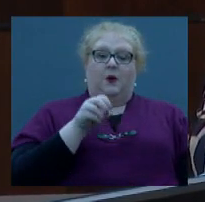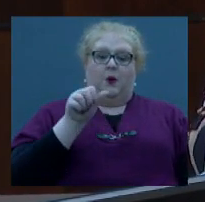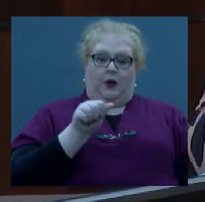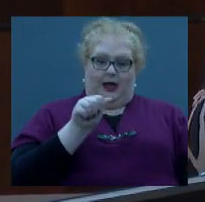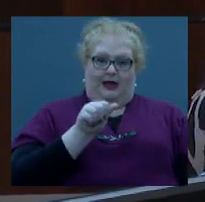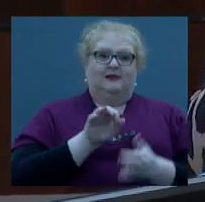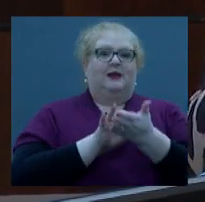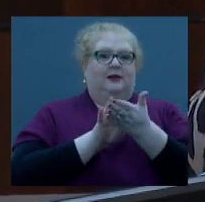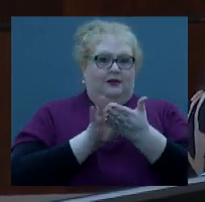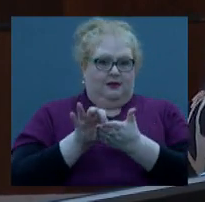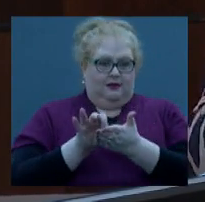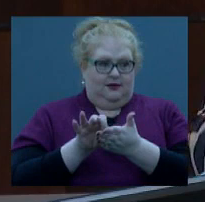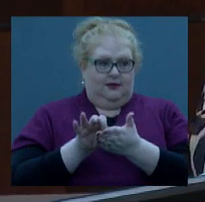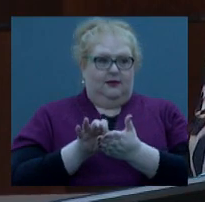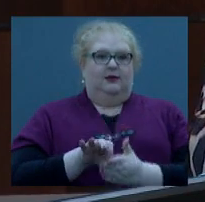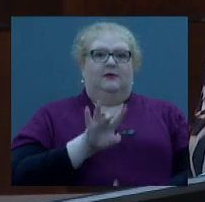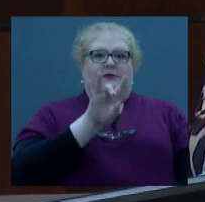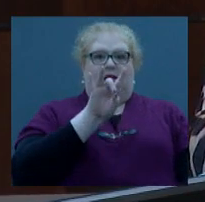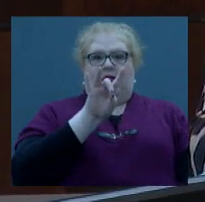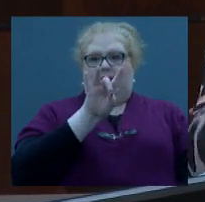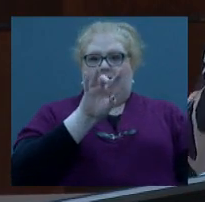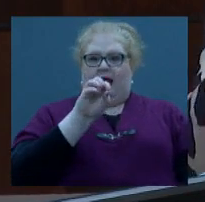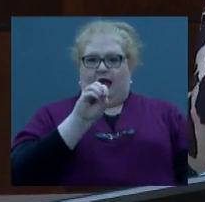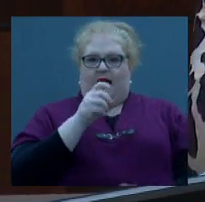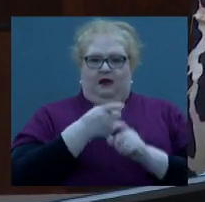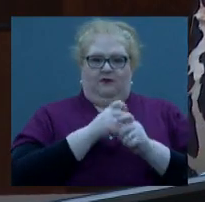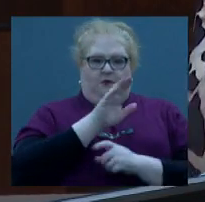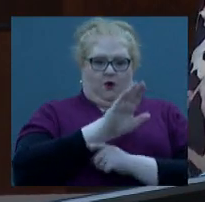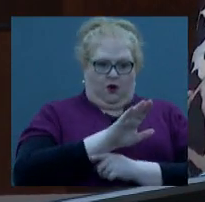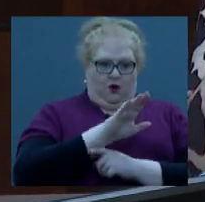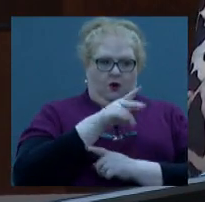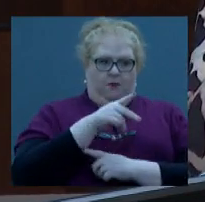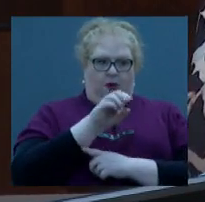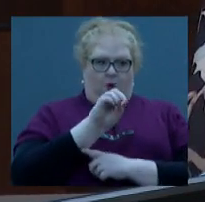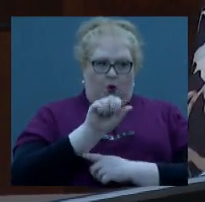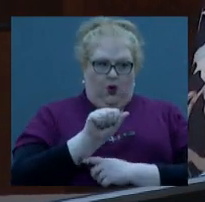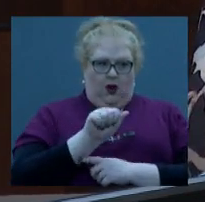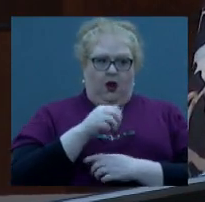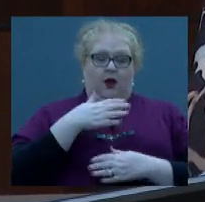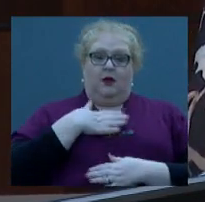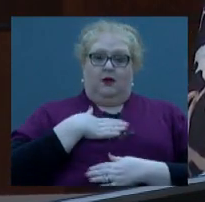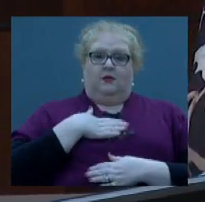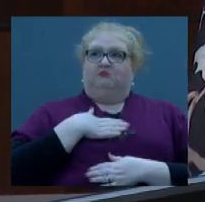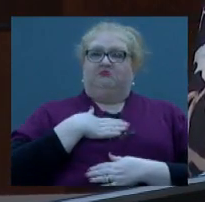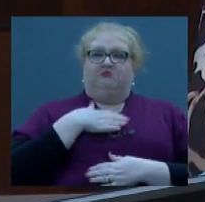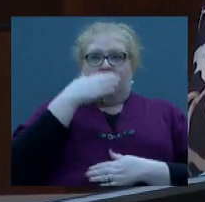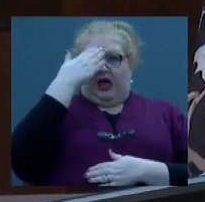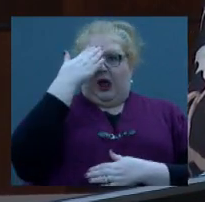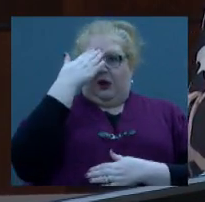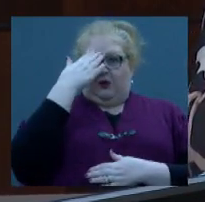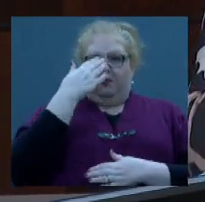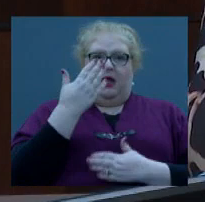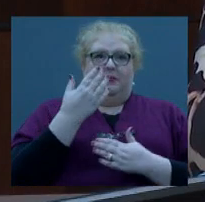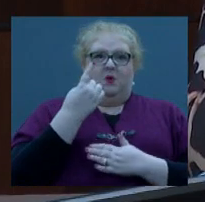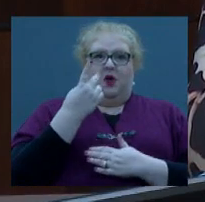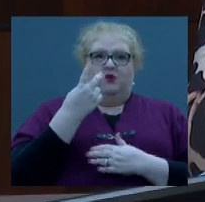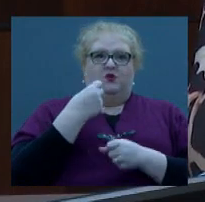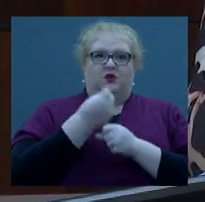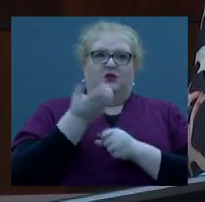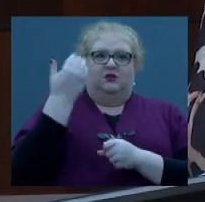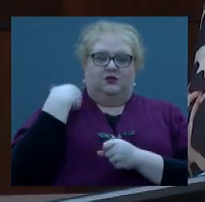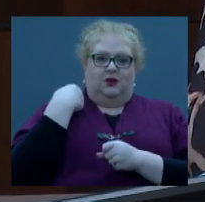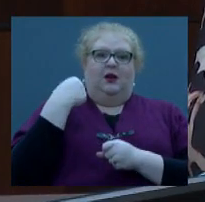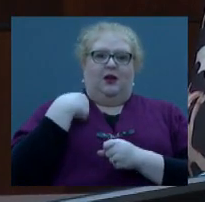count and 80 from her POA. And I personally, some time ago, might have been a year or two, was coming down the